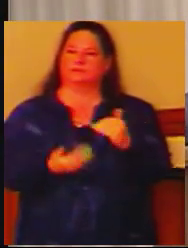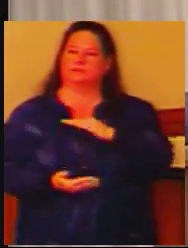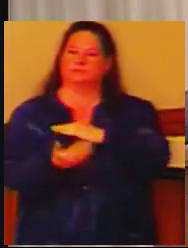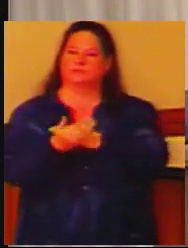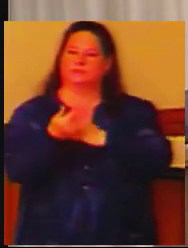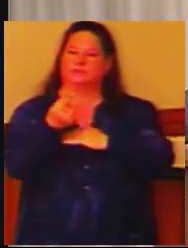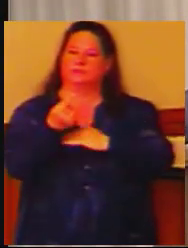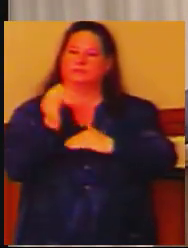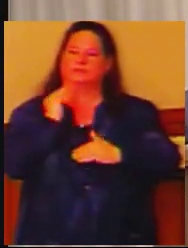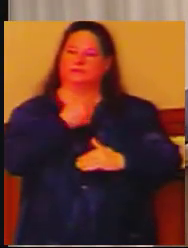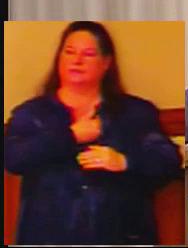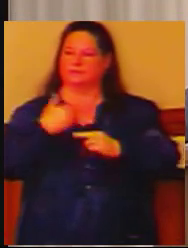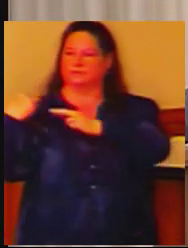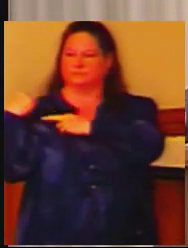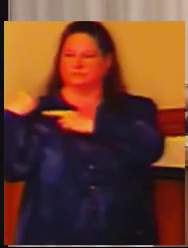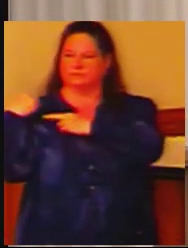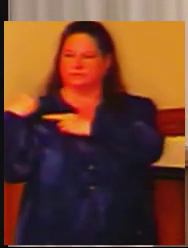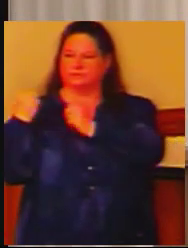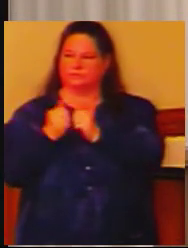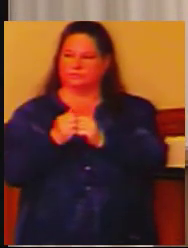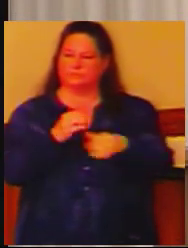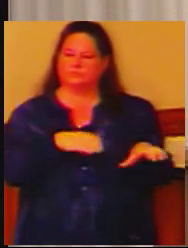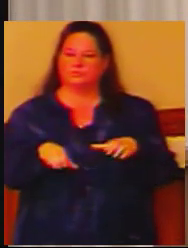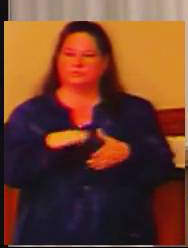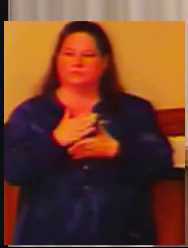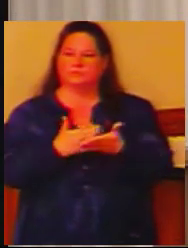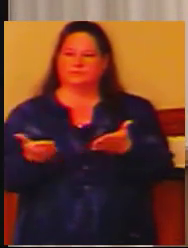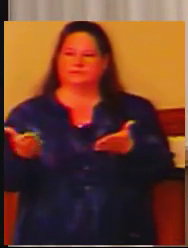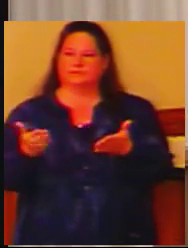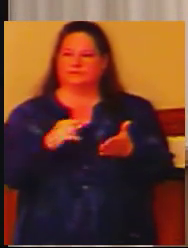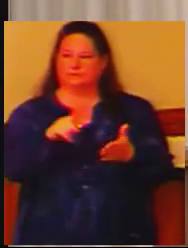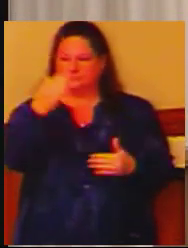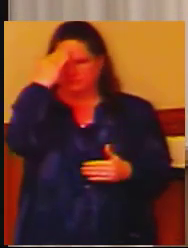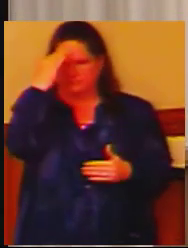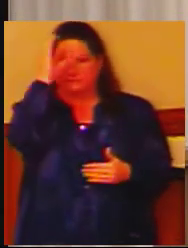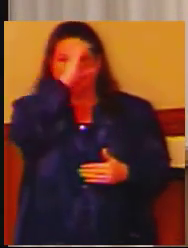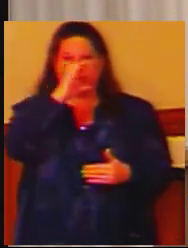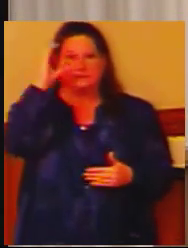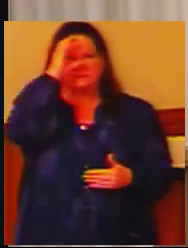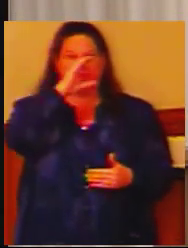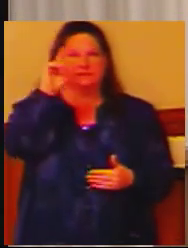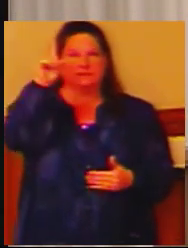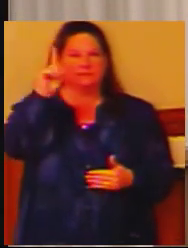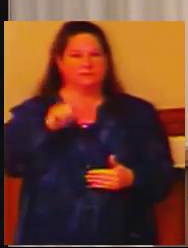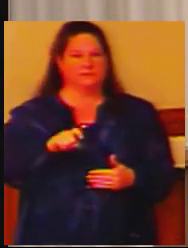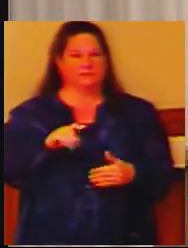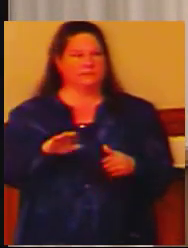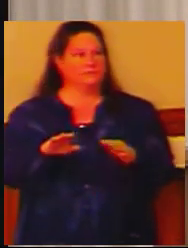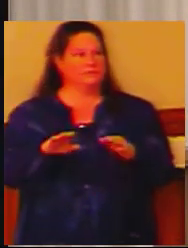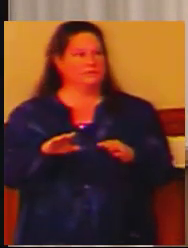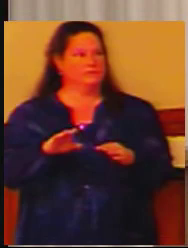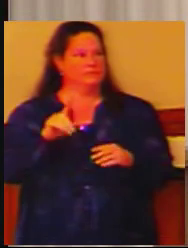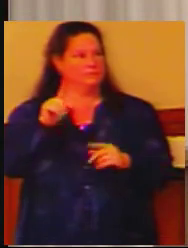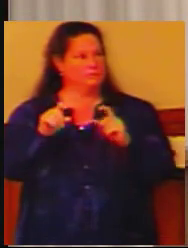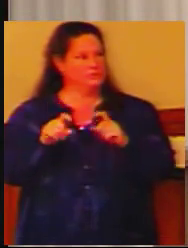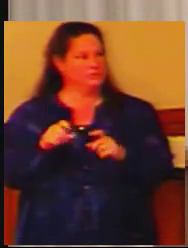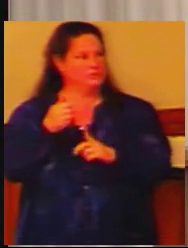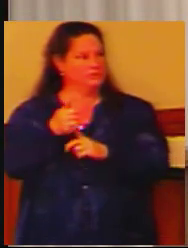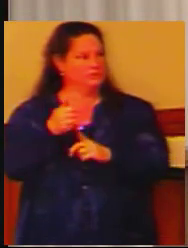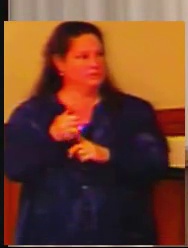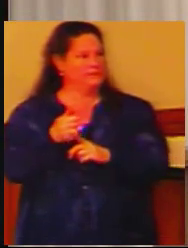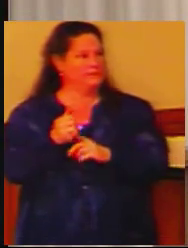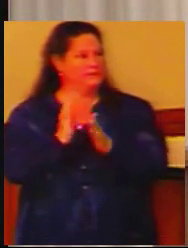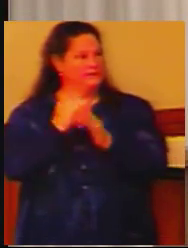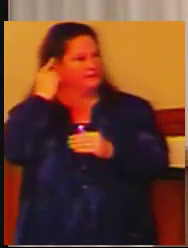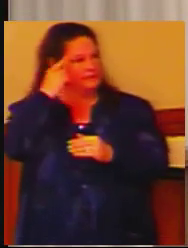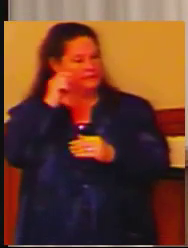responsibilities of actually doing something, you know, seeking Him. You have to open the book. You have to question yourself. You have to